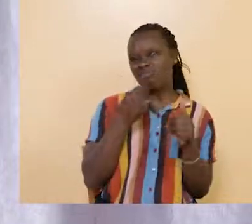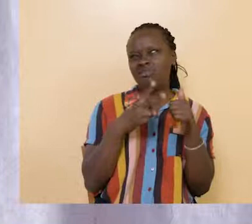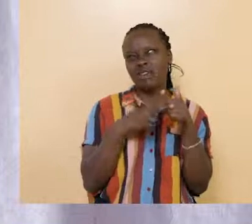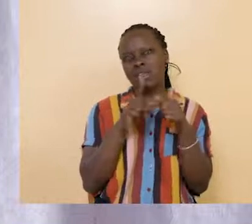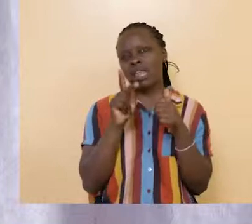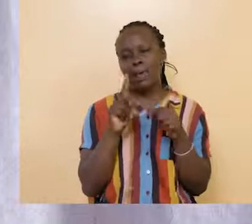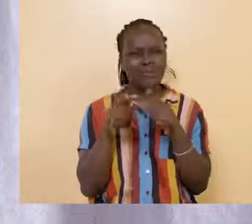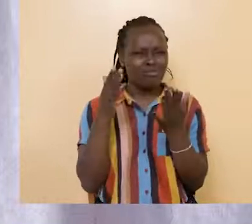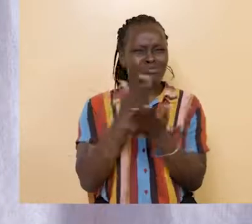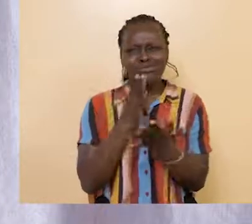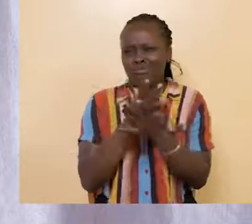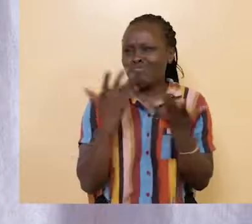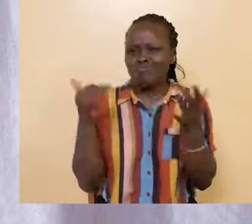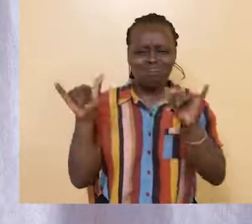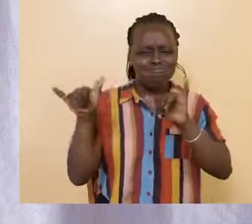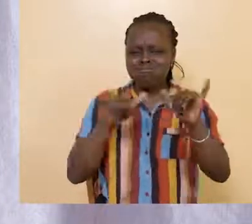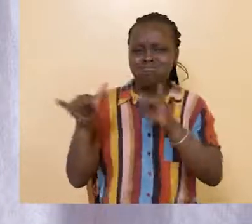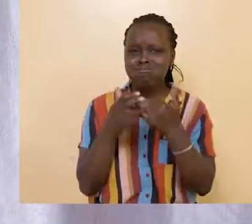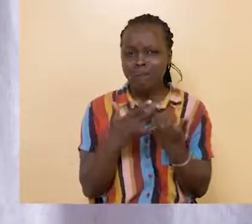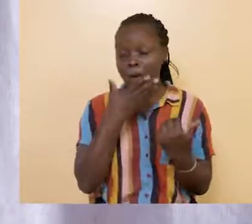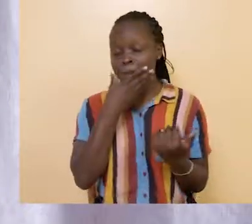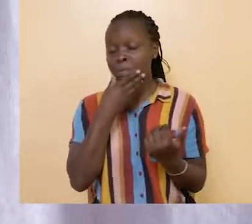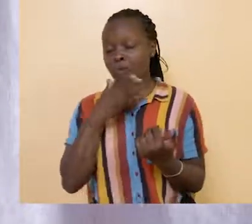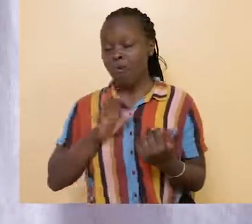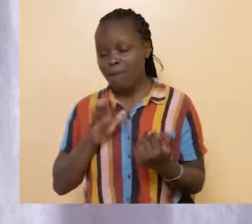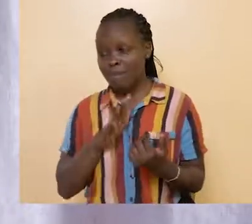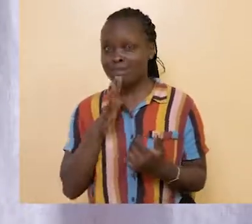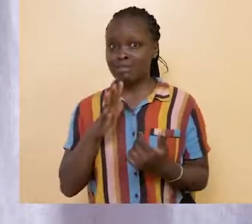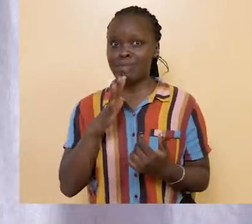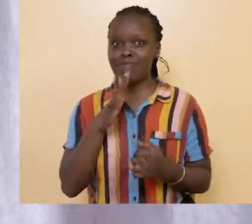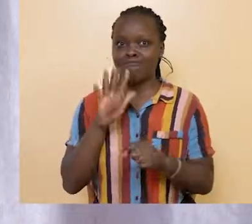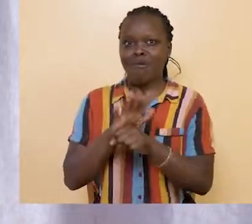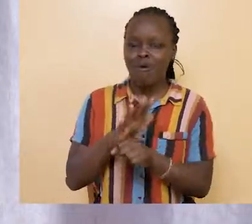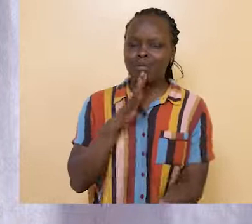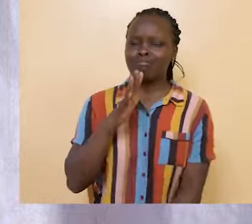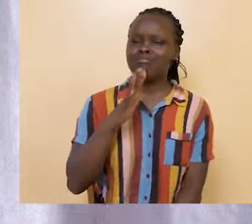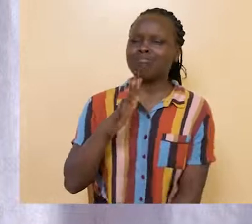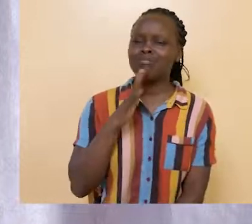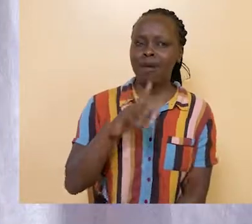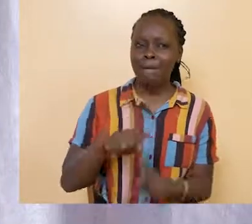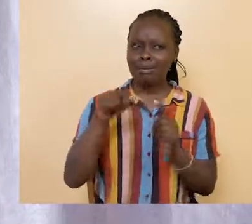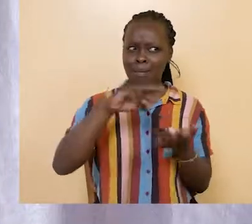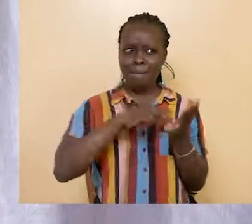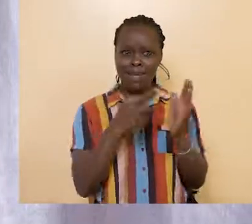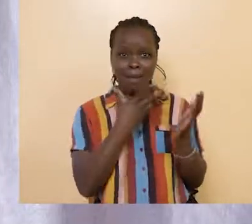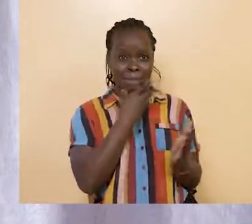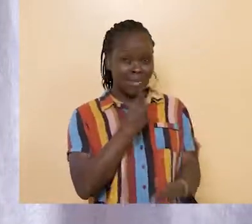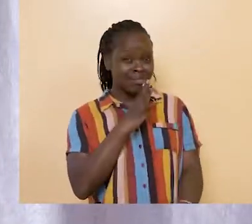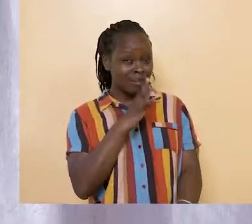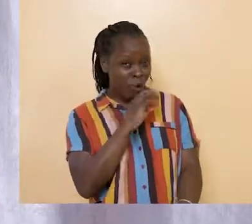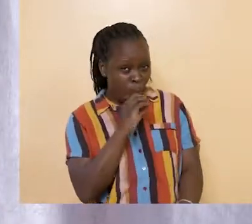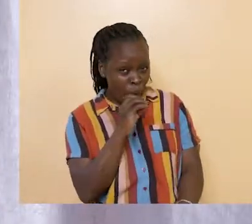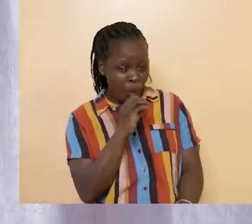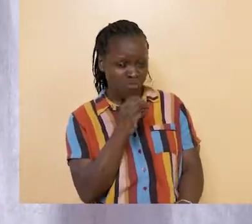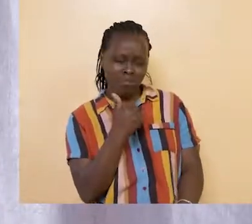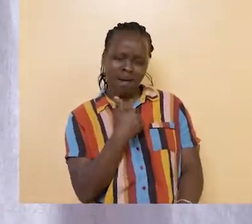But the truth of the matter is that women may speak more in terms of words, but this doesn't mean that men are not